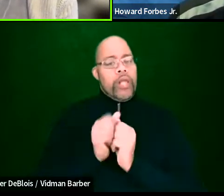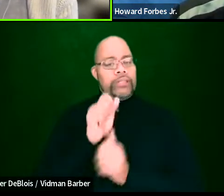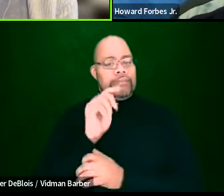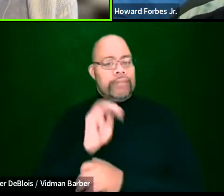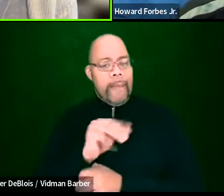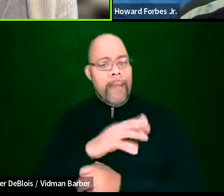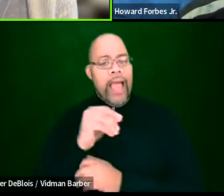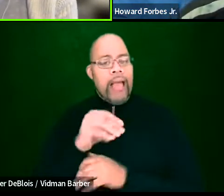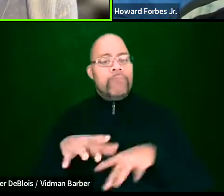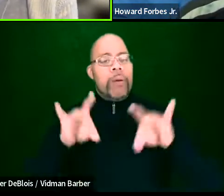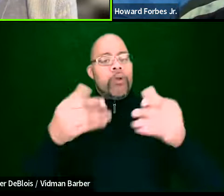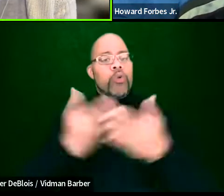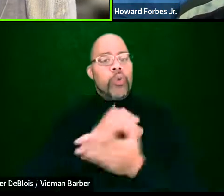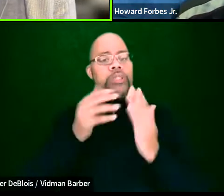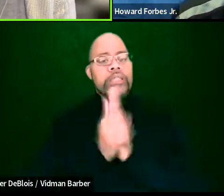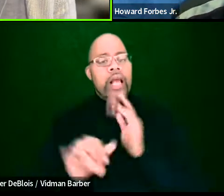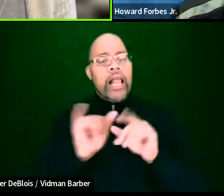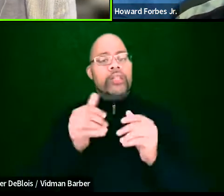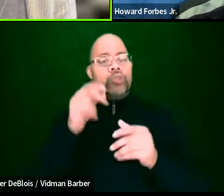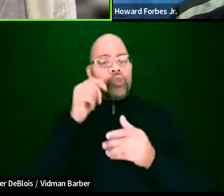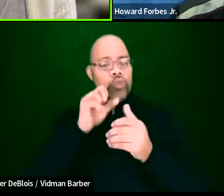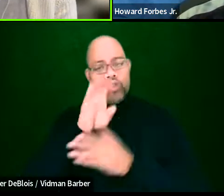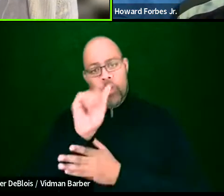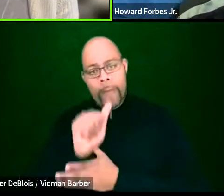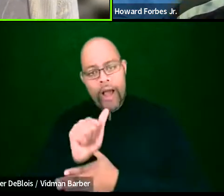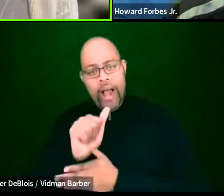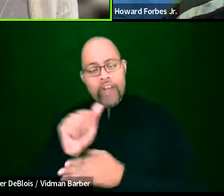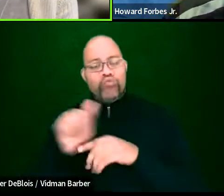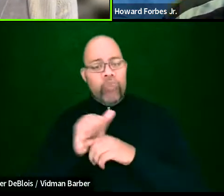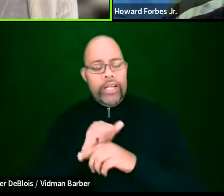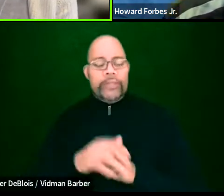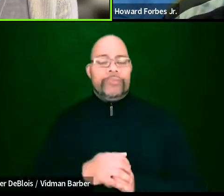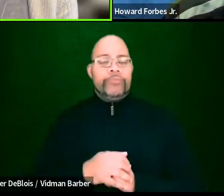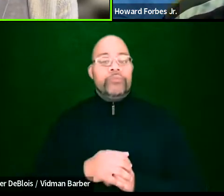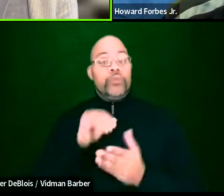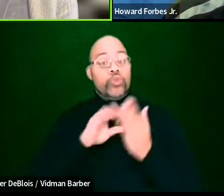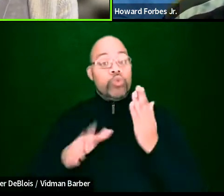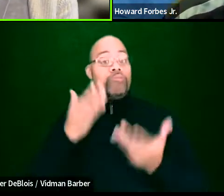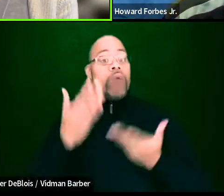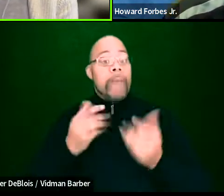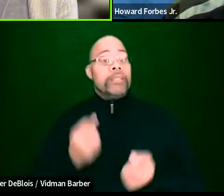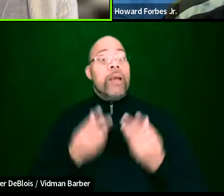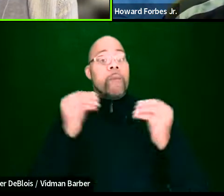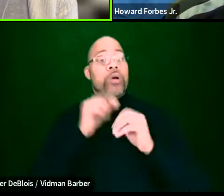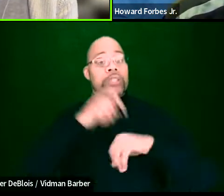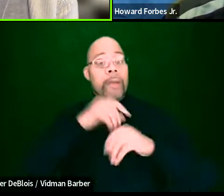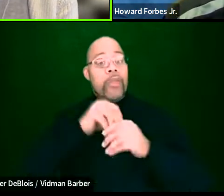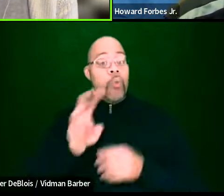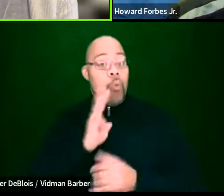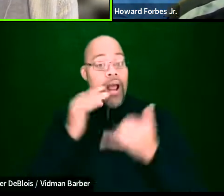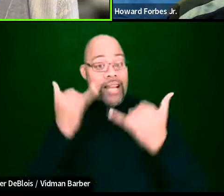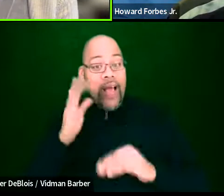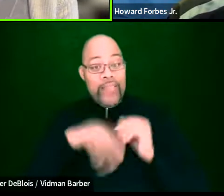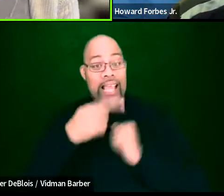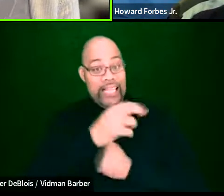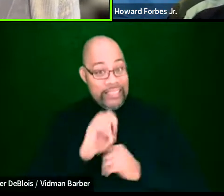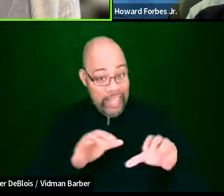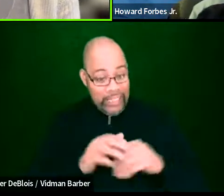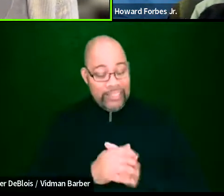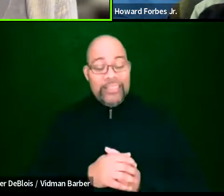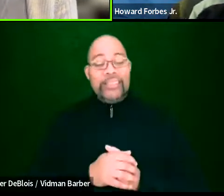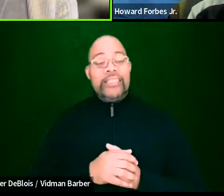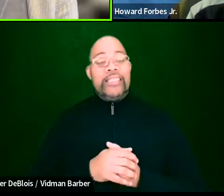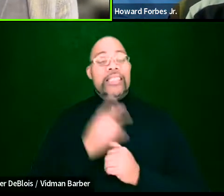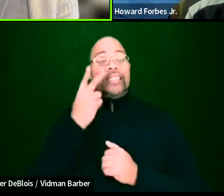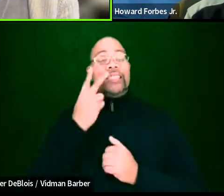and acquire new skills such as scuba diving training. While his students probably spend more time in the water now than he does, seeing